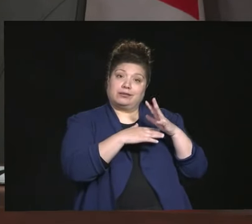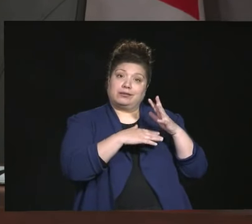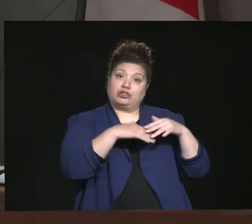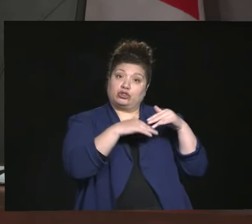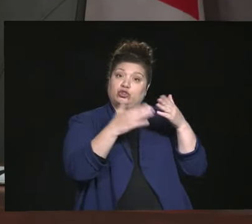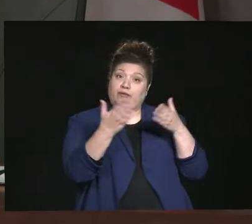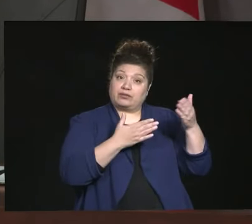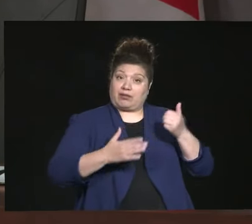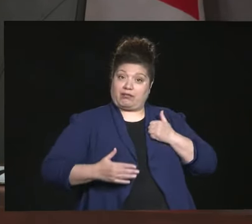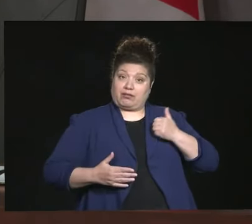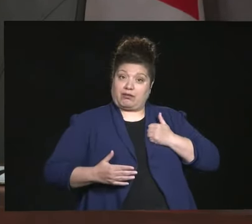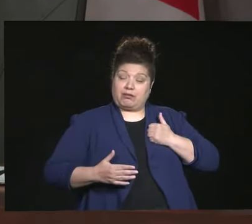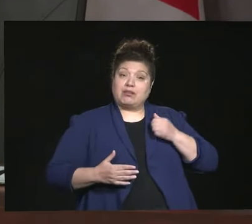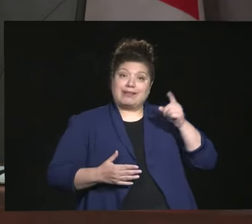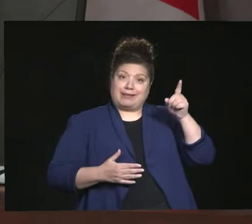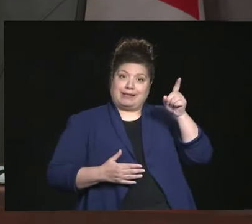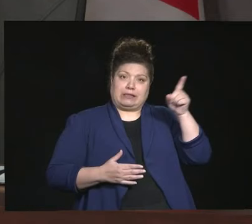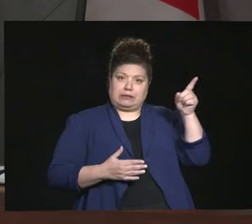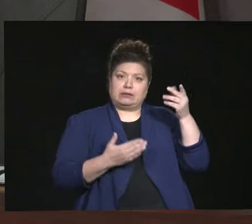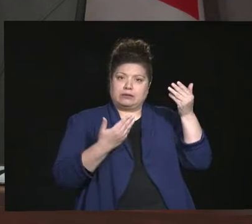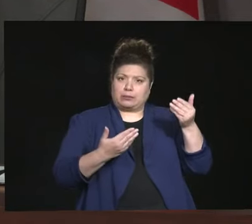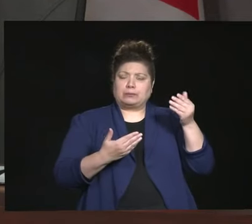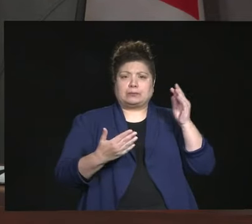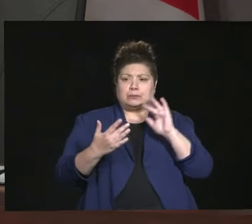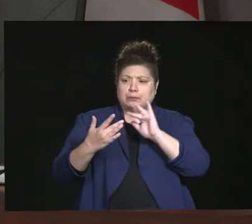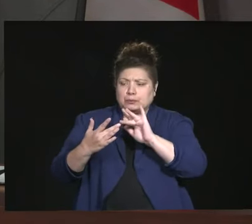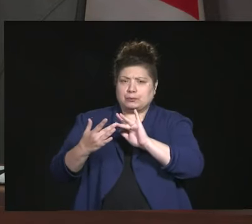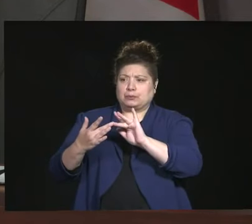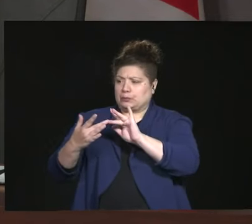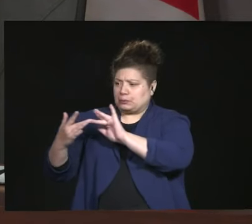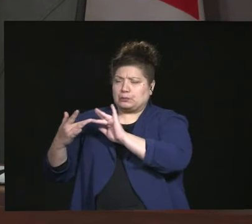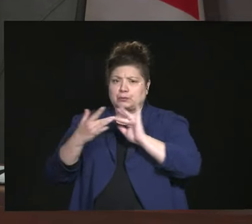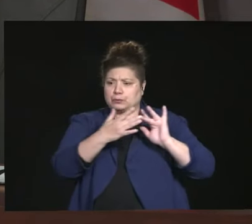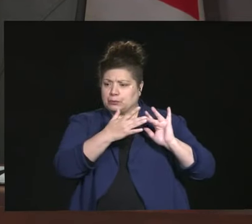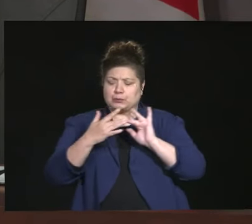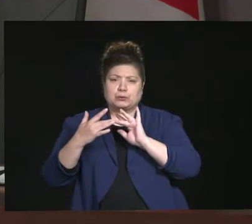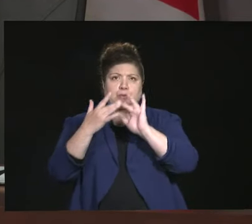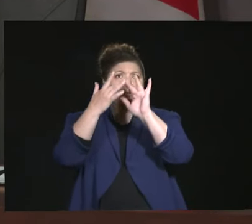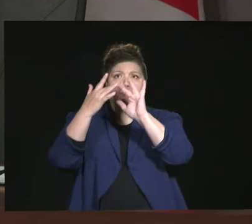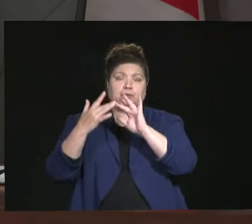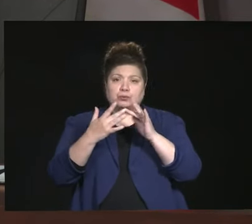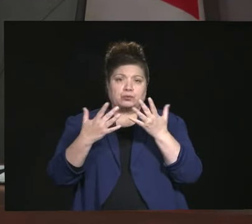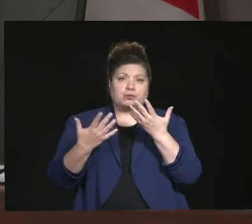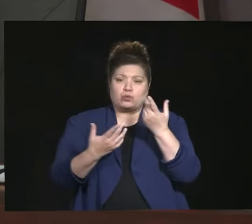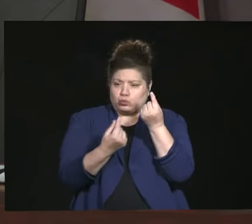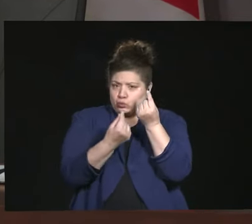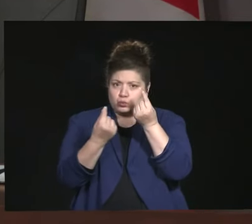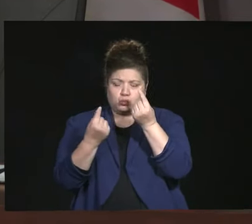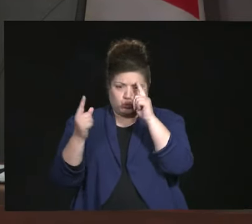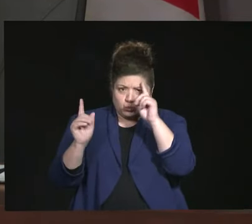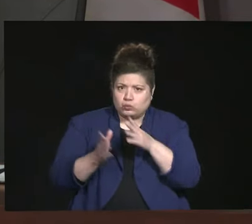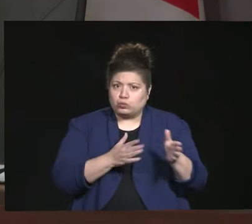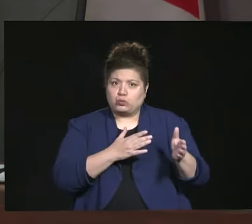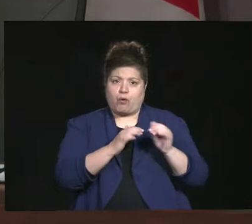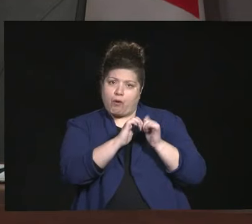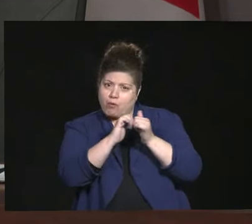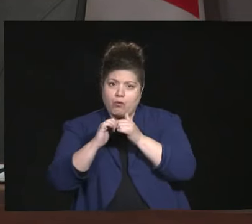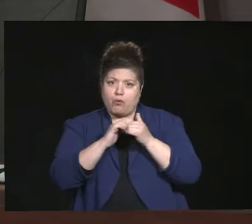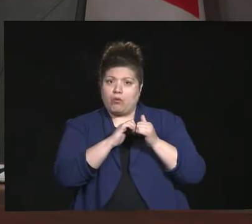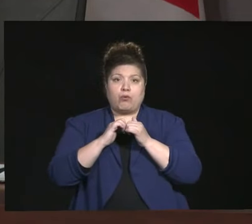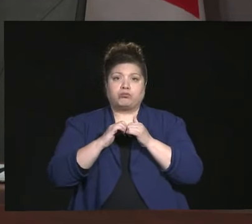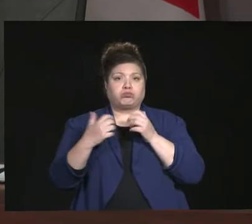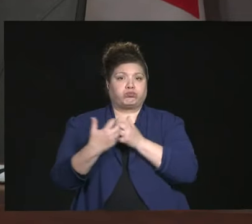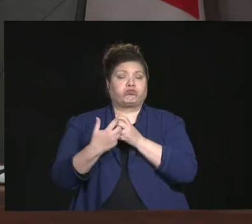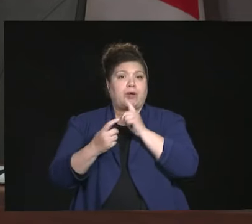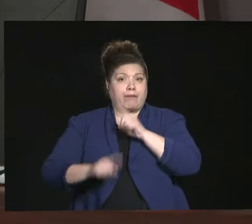to look at what needs there are. But and also as